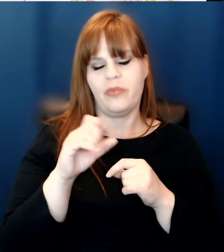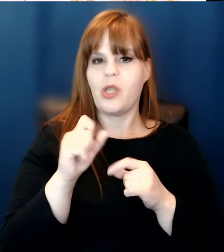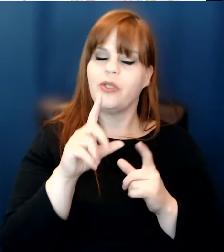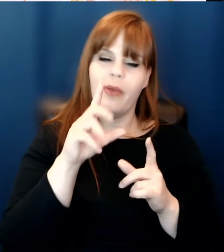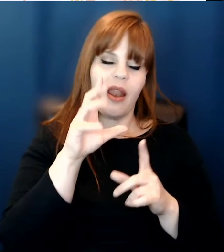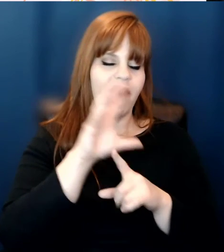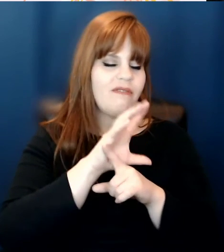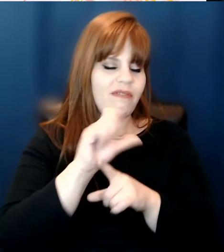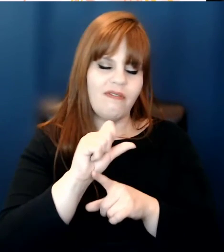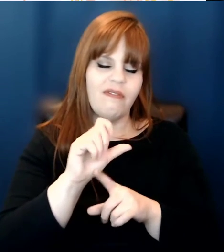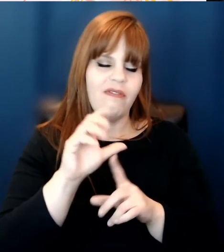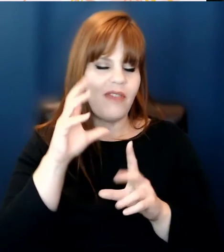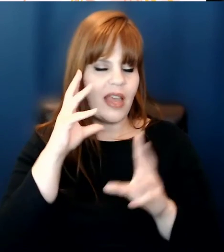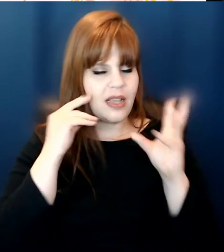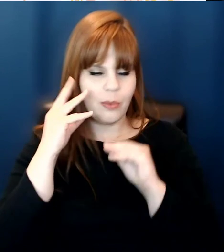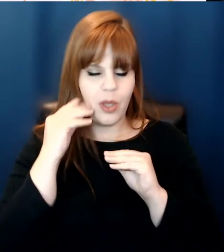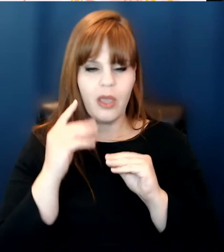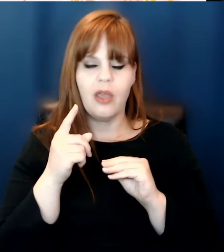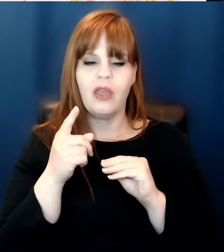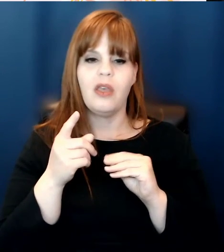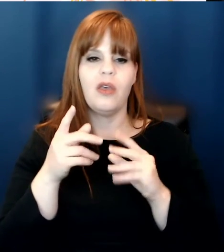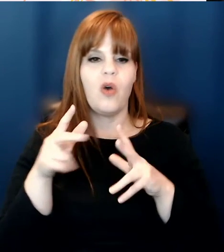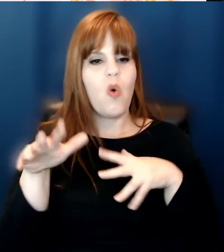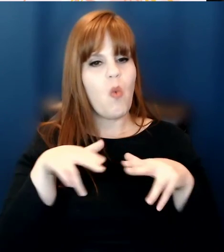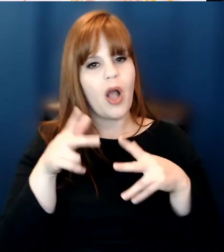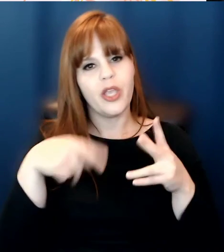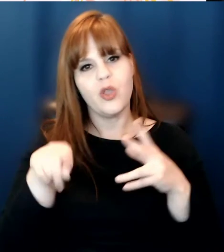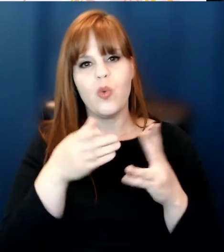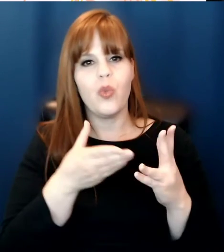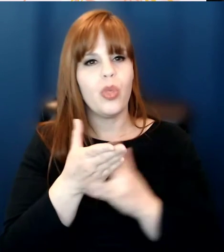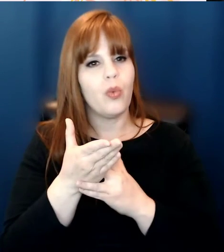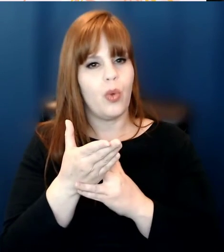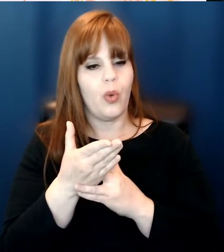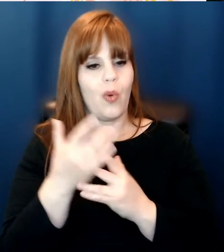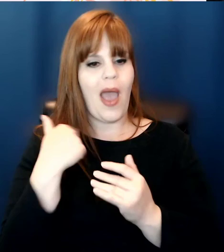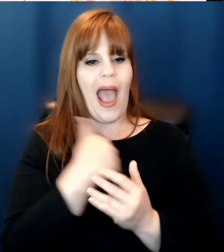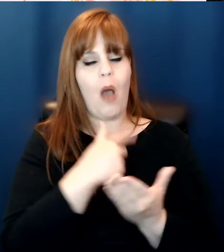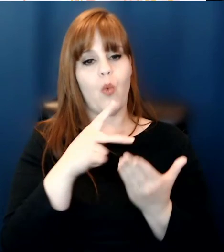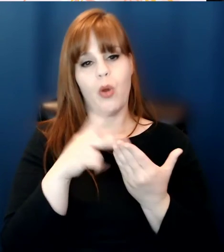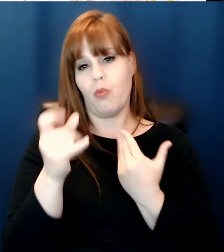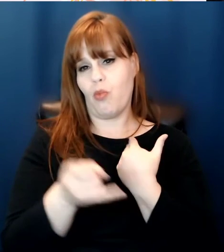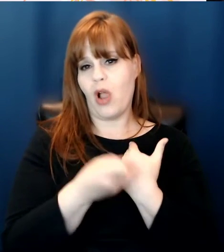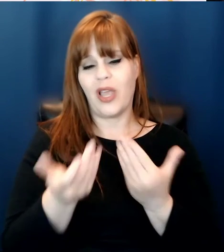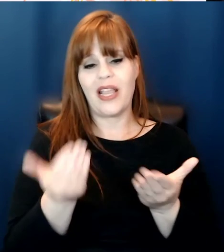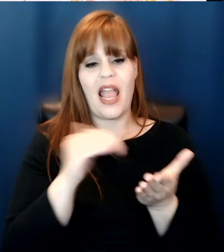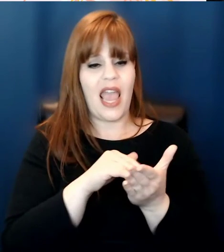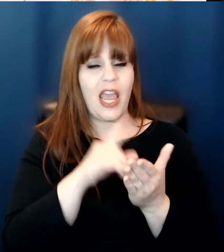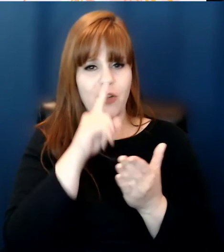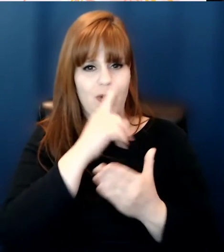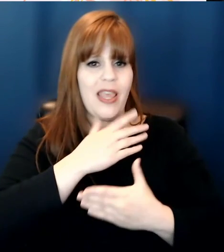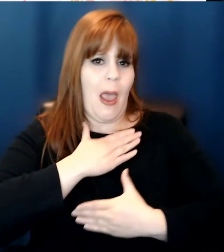It's been a really fantastic experience. Walking you through, our project, and